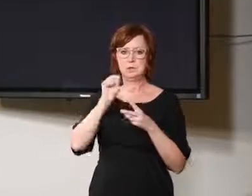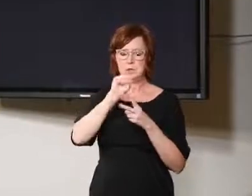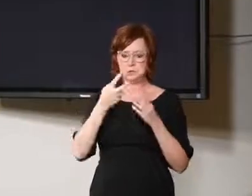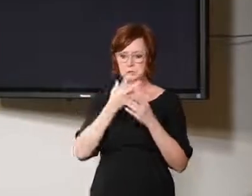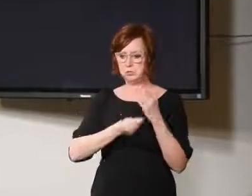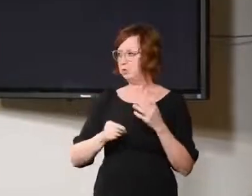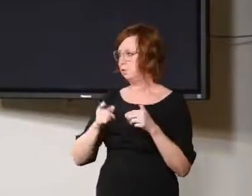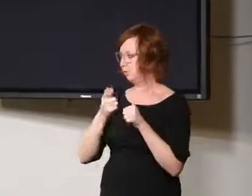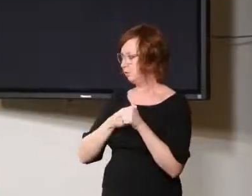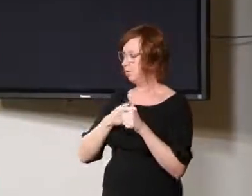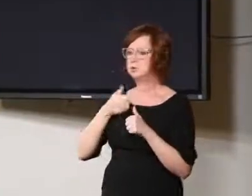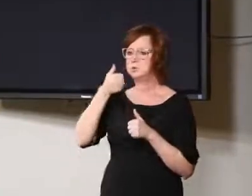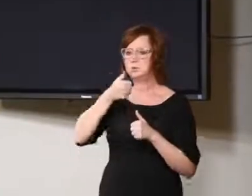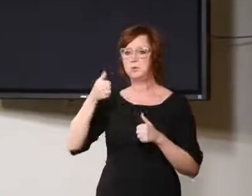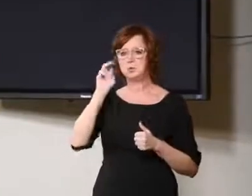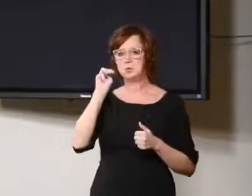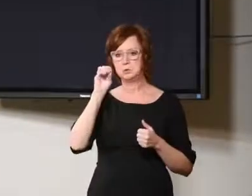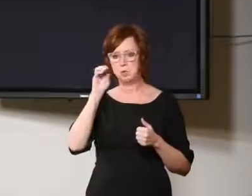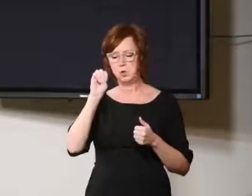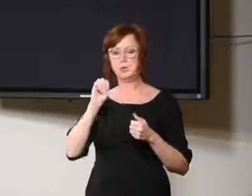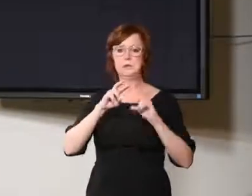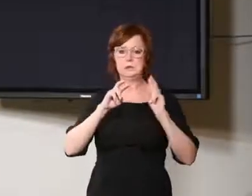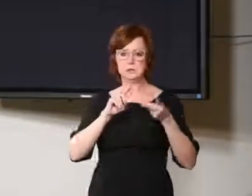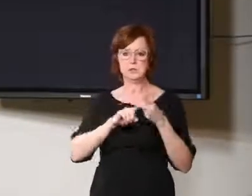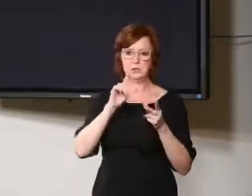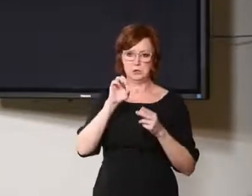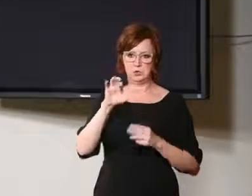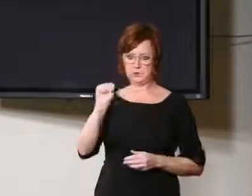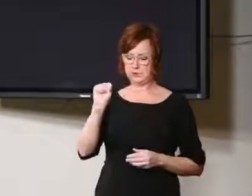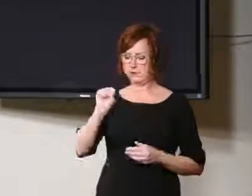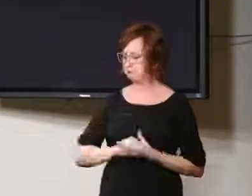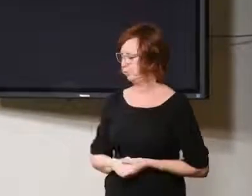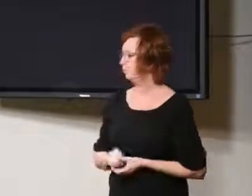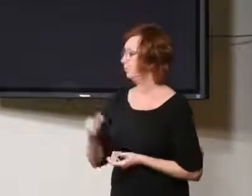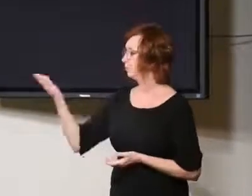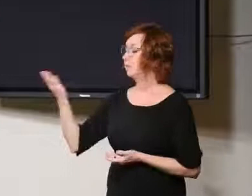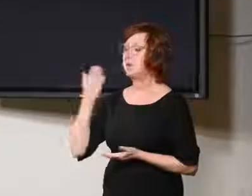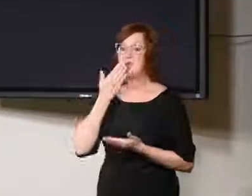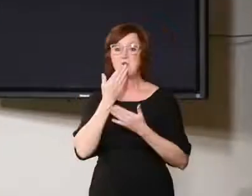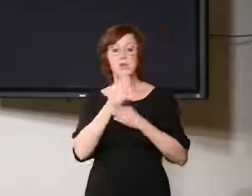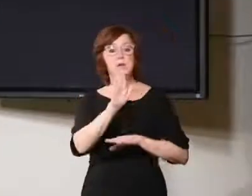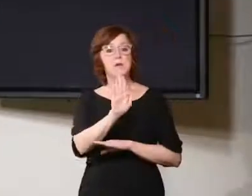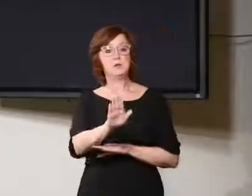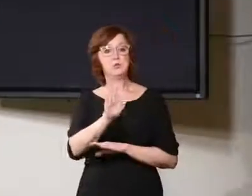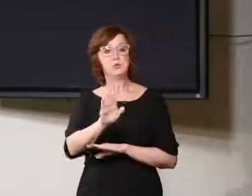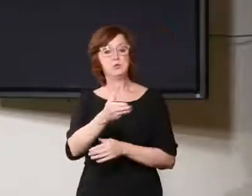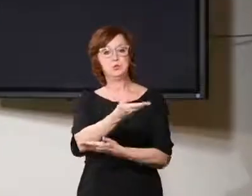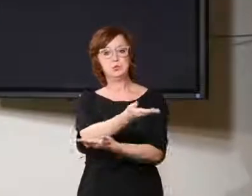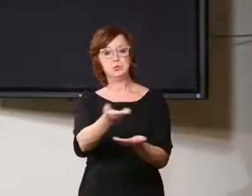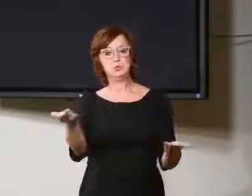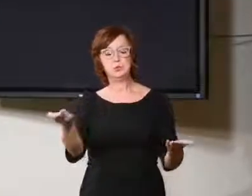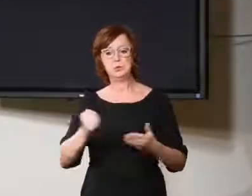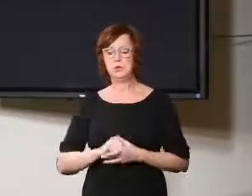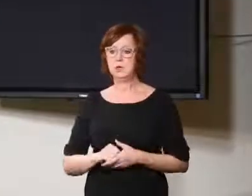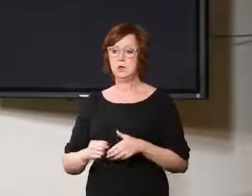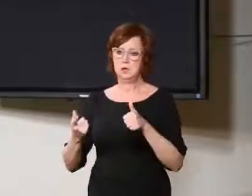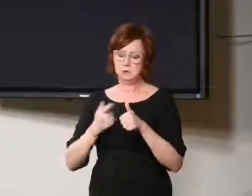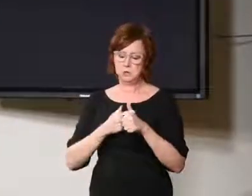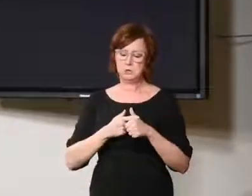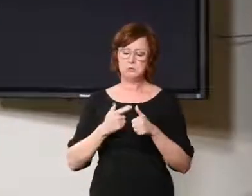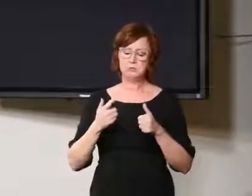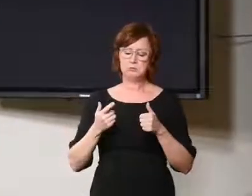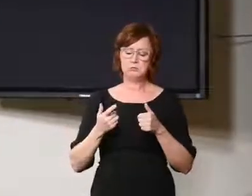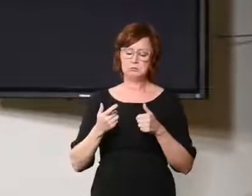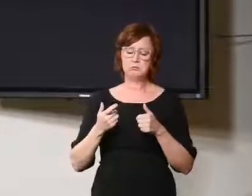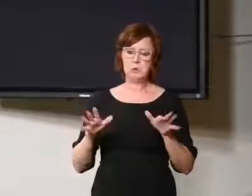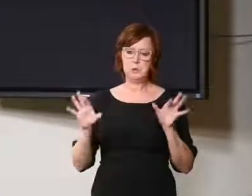Moe. Good afternoon, everyone, and I want to begin today by extending my deepest condolences to the family and